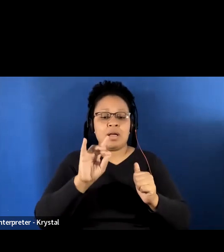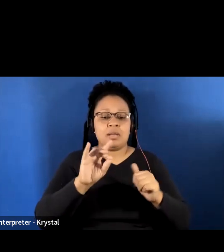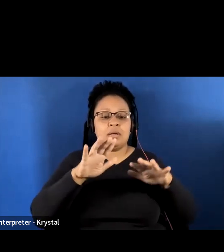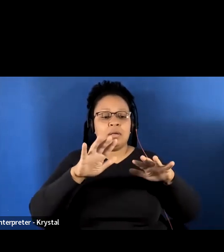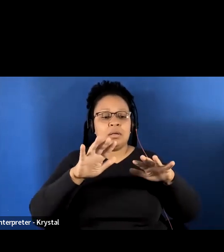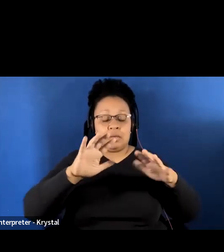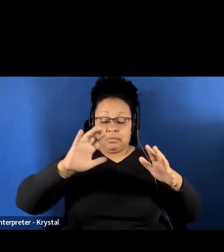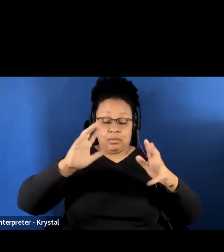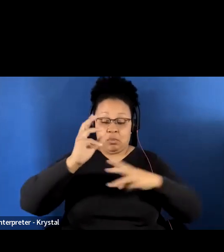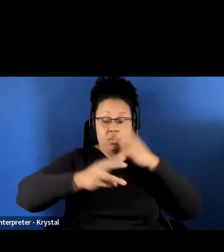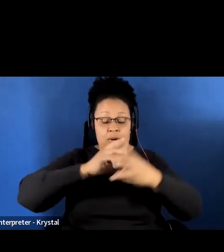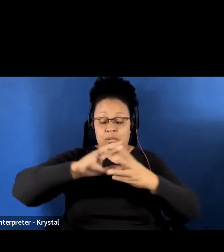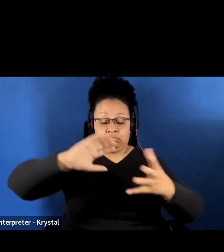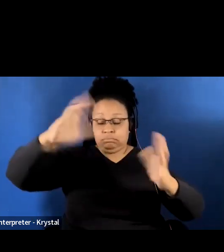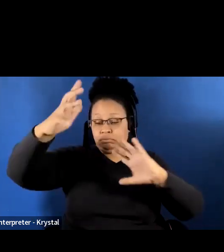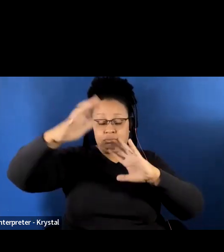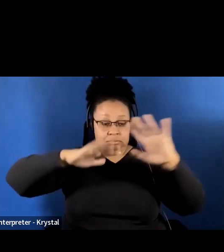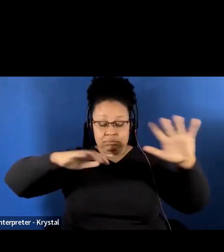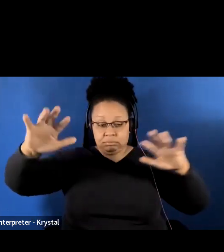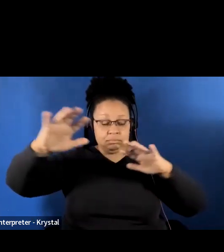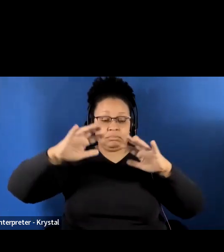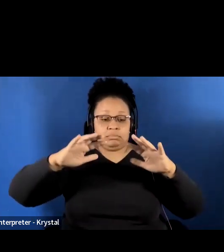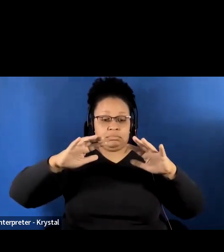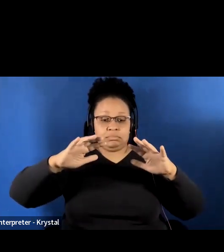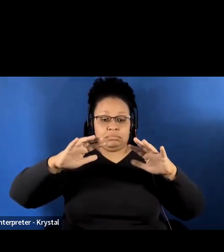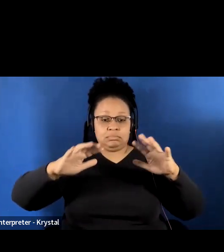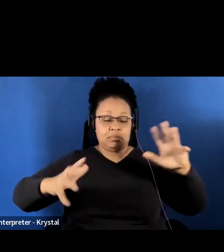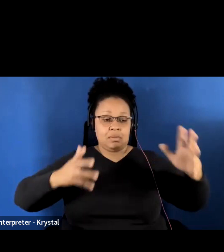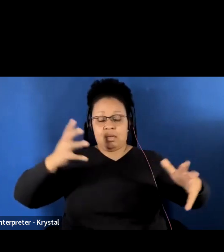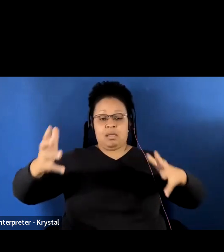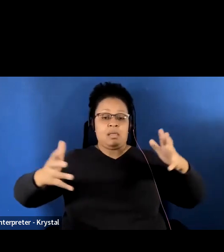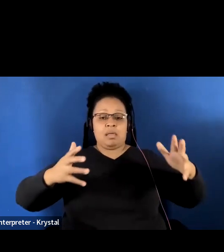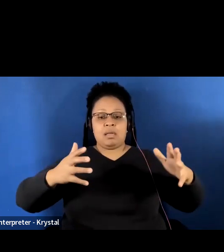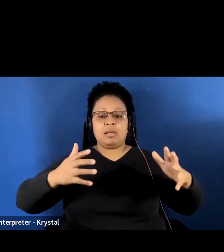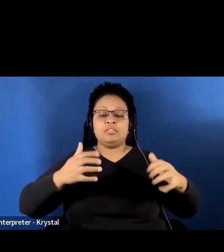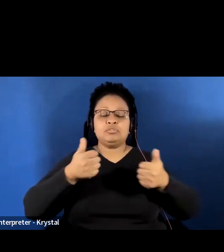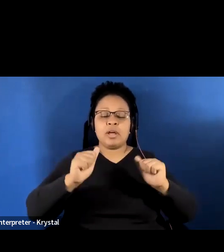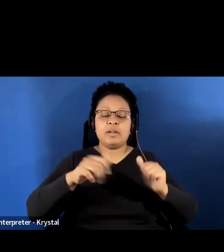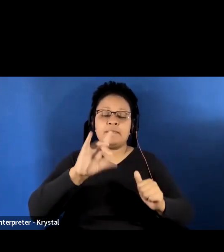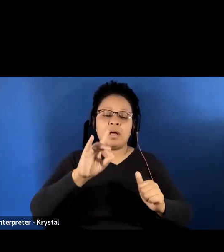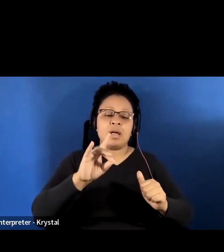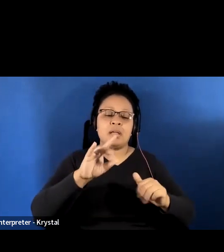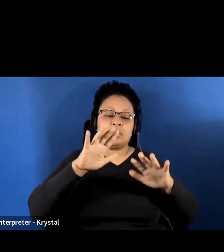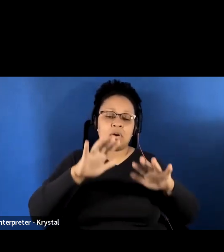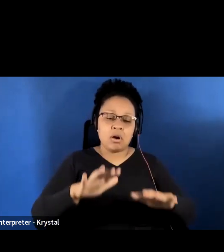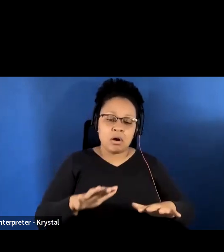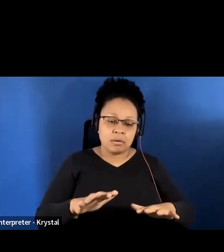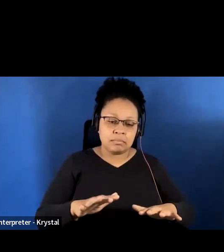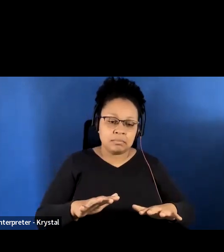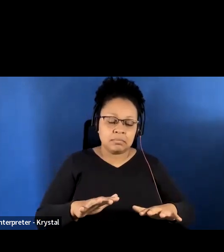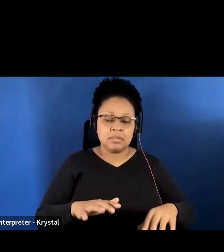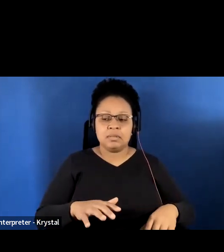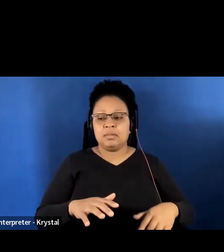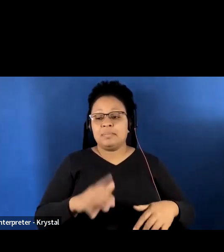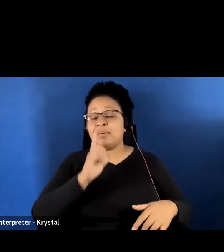And I feel like we are sitting in that chaos for a while. There aren't a lot of